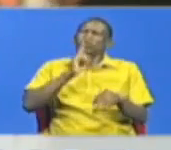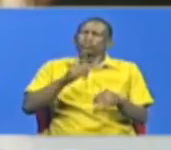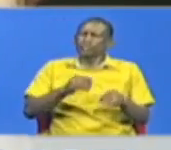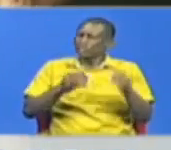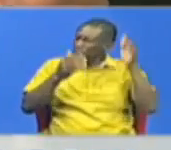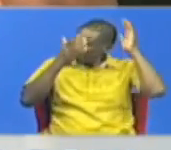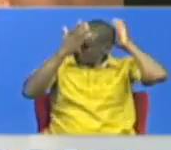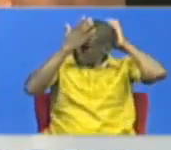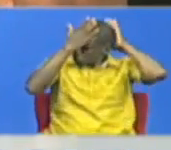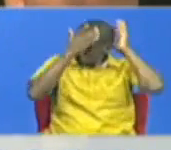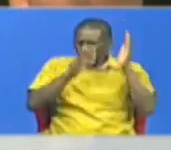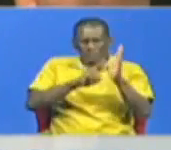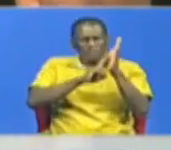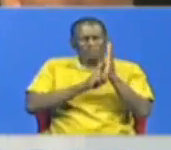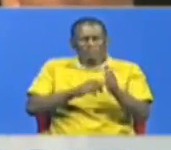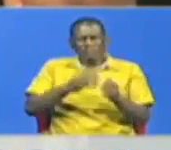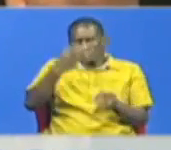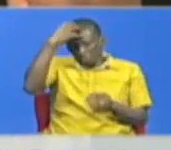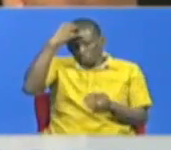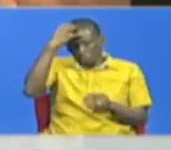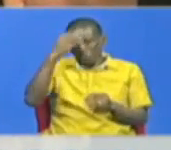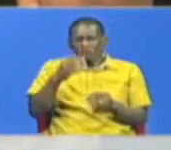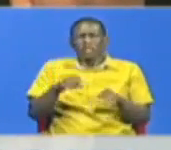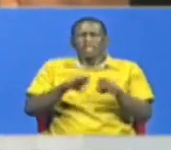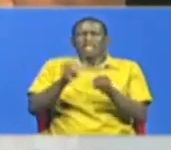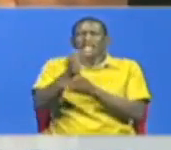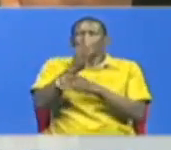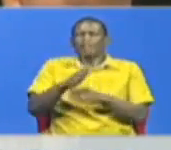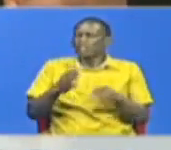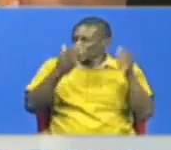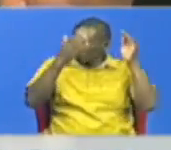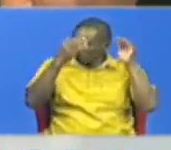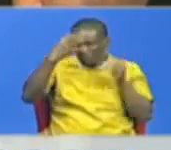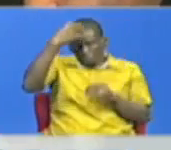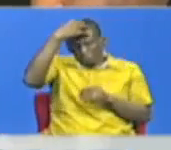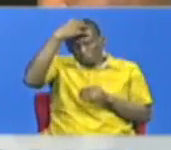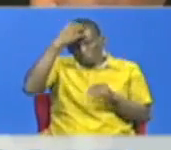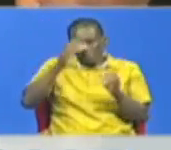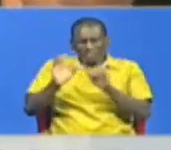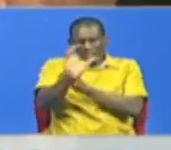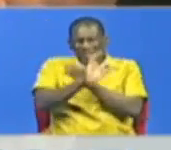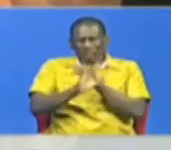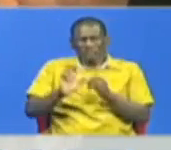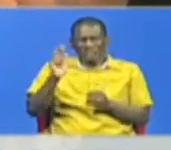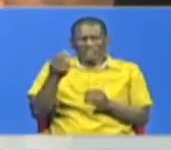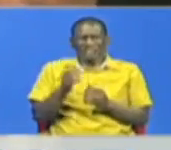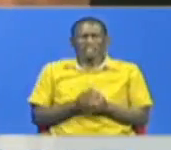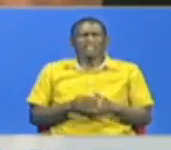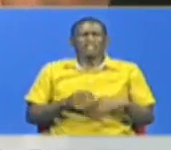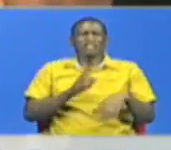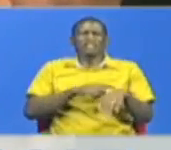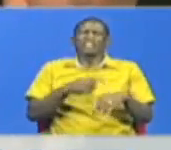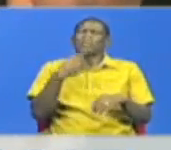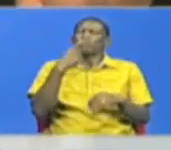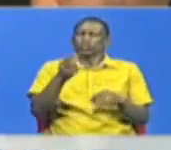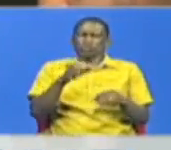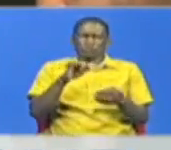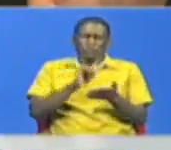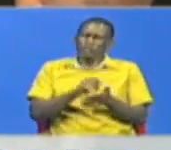is the representative of the Pope, ni kama ambassador wa Papa Mtakatifu katika nchi yetu Kenya. Akaniambia ni